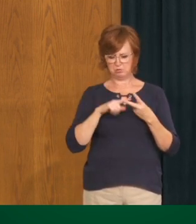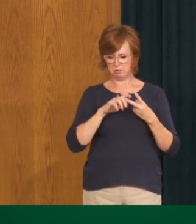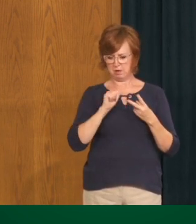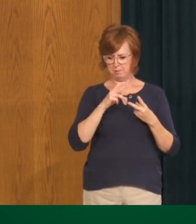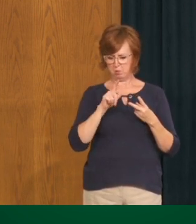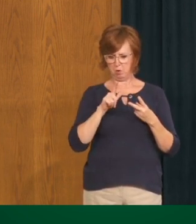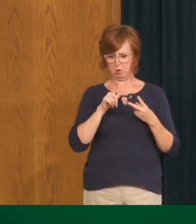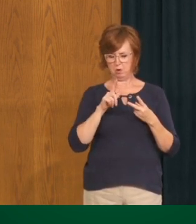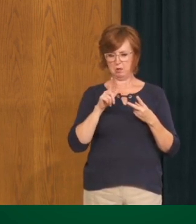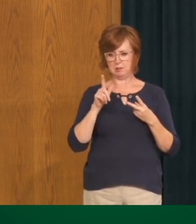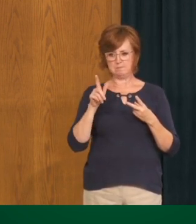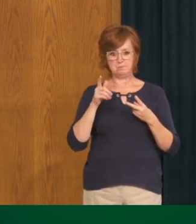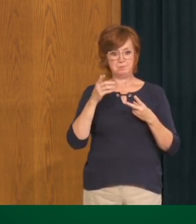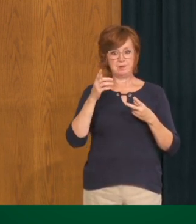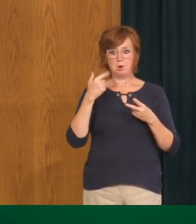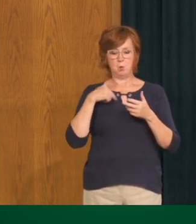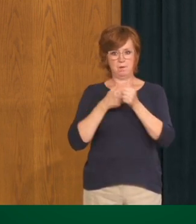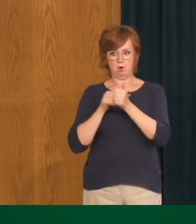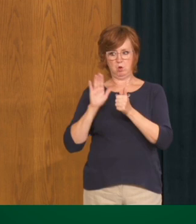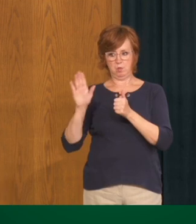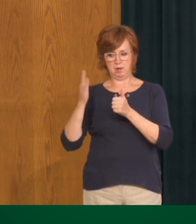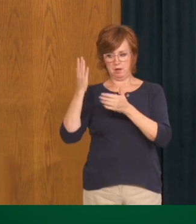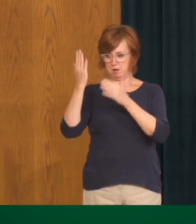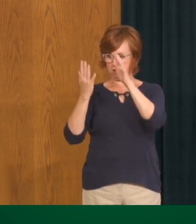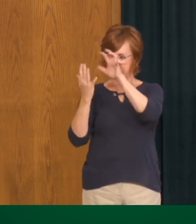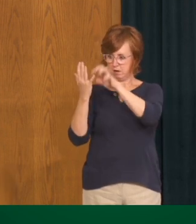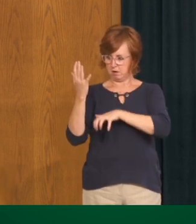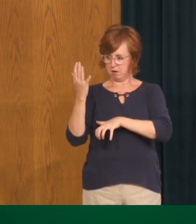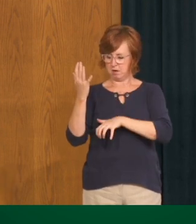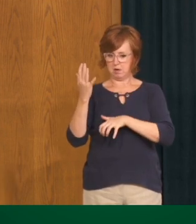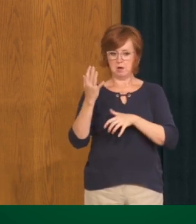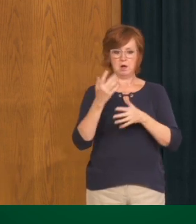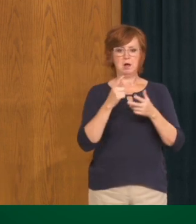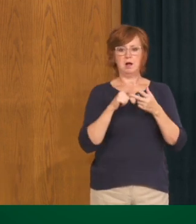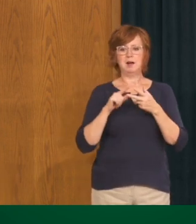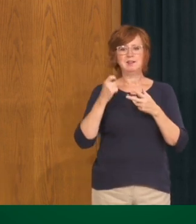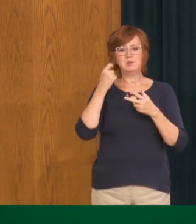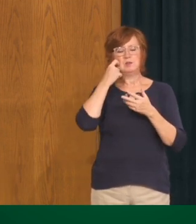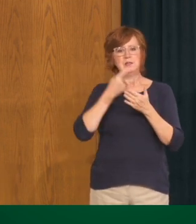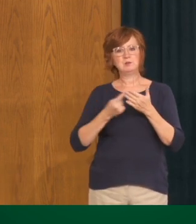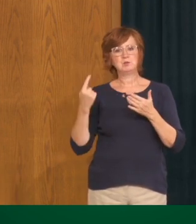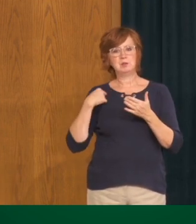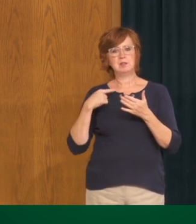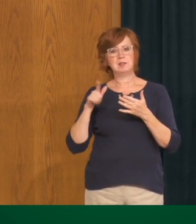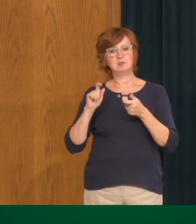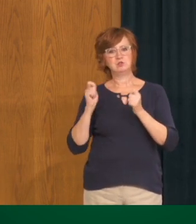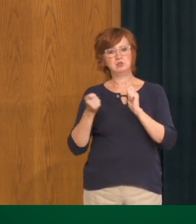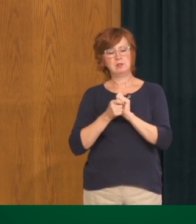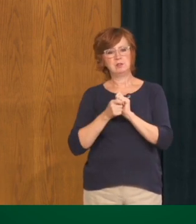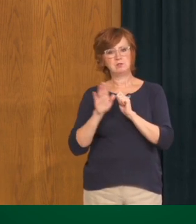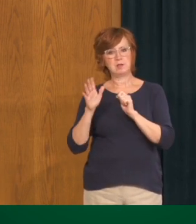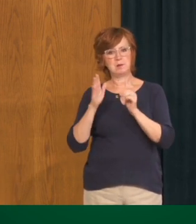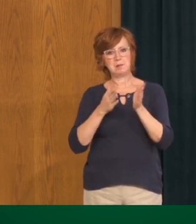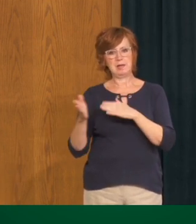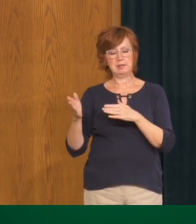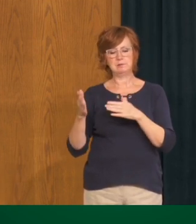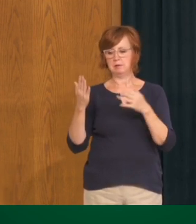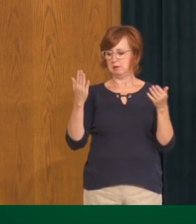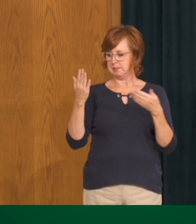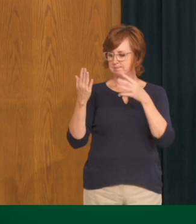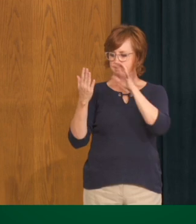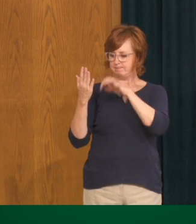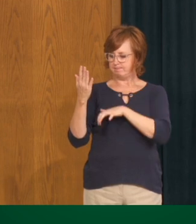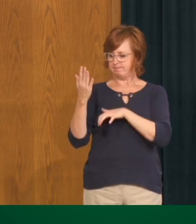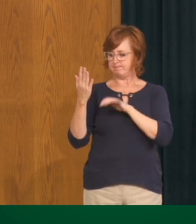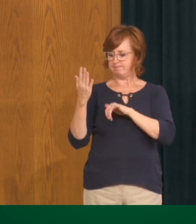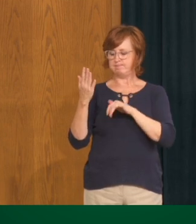now they have updated the guidance as recently as last week. So I think all this means is that we need to continue to look at new evidence and be flexible and not be